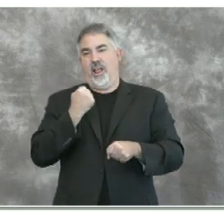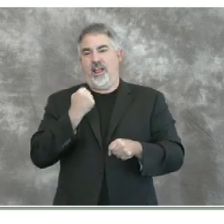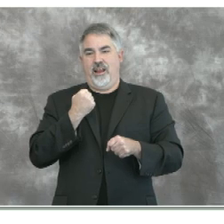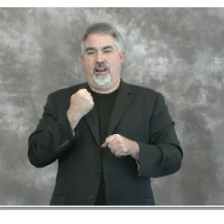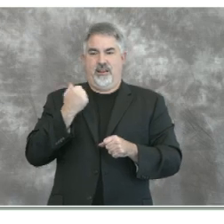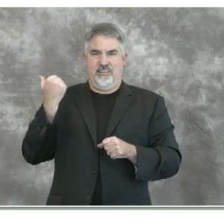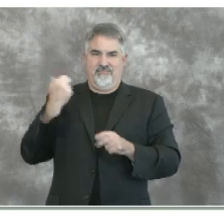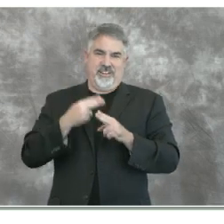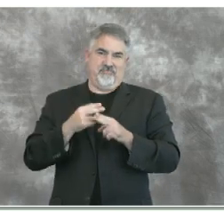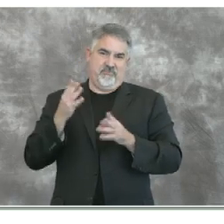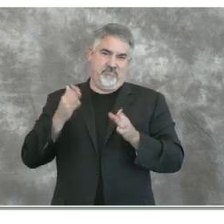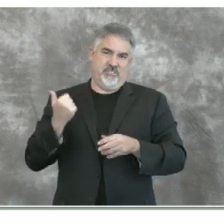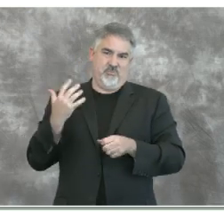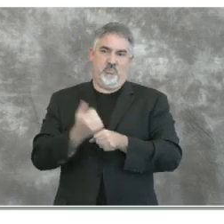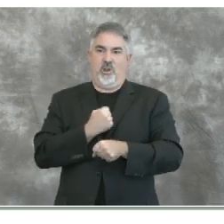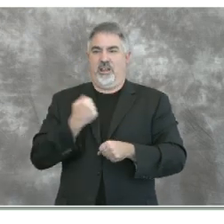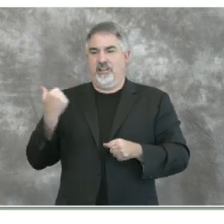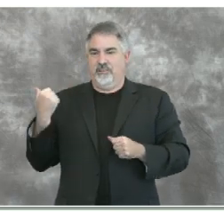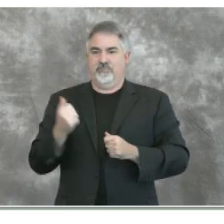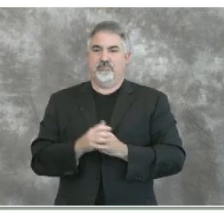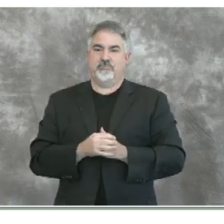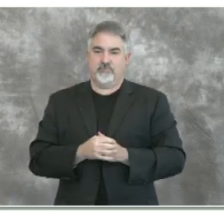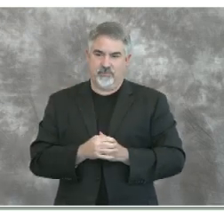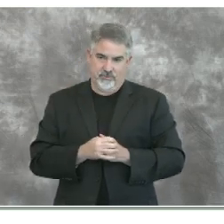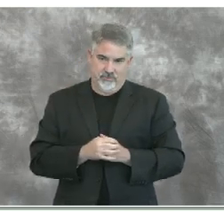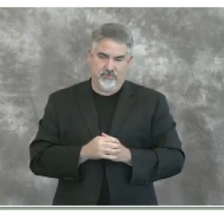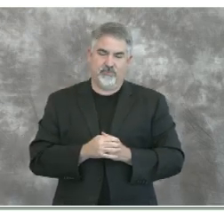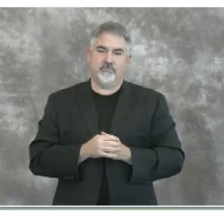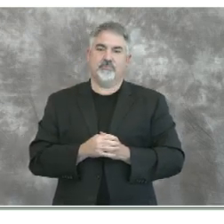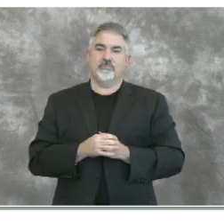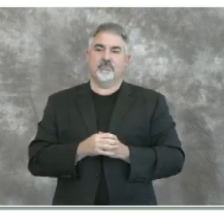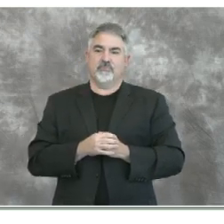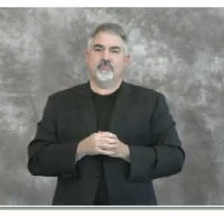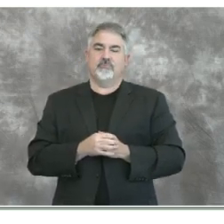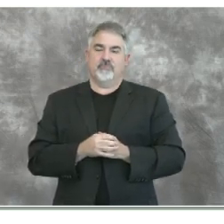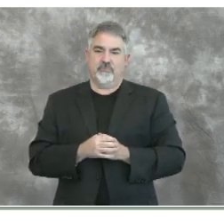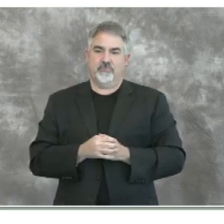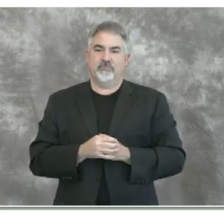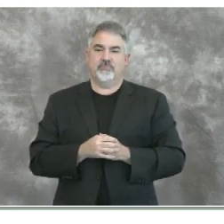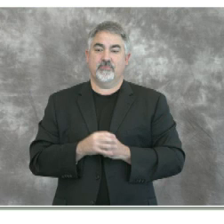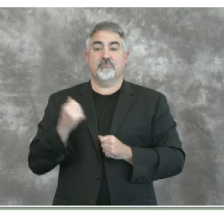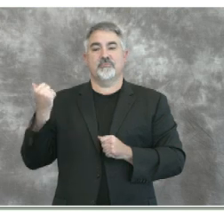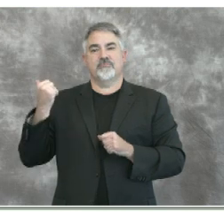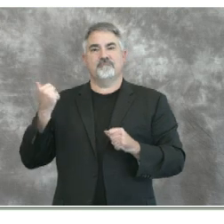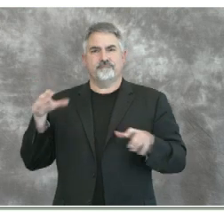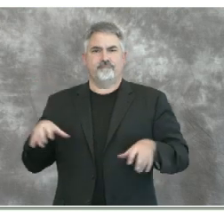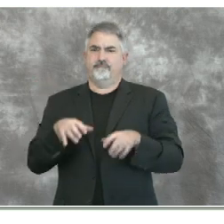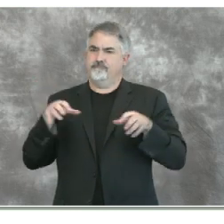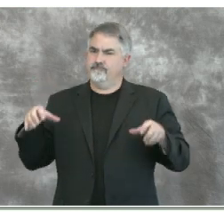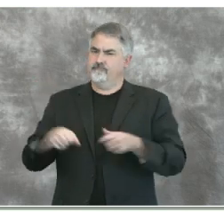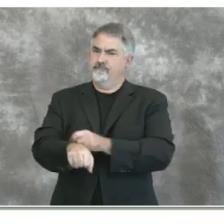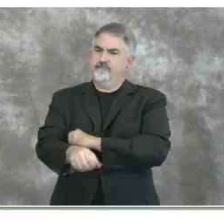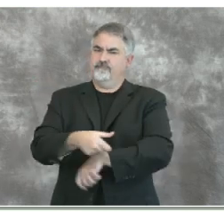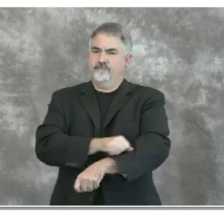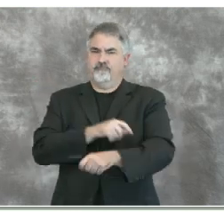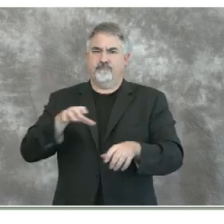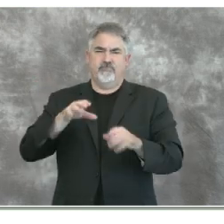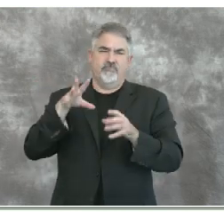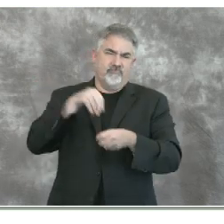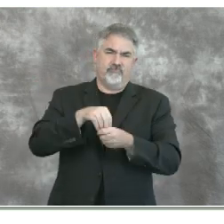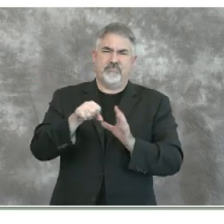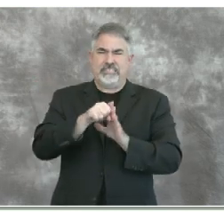Awards. Dr. Quintana has been active in the community at regional and state levels as